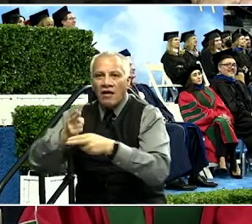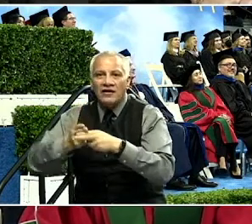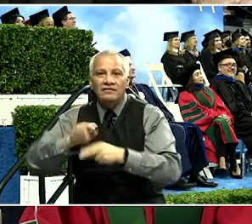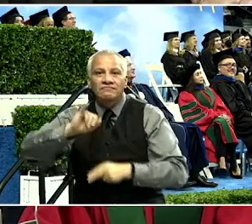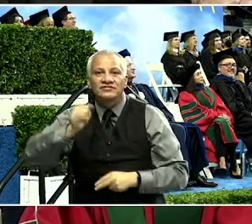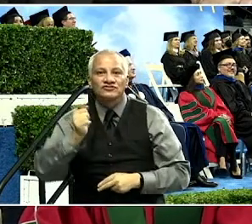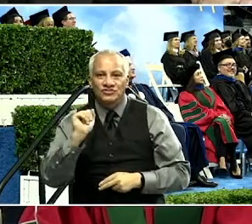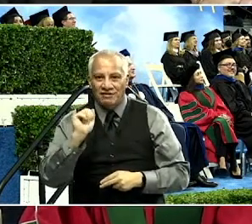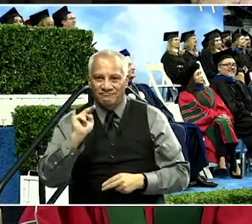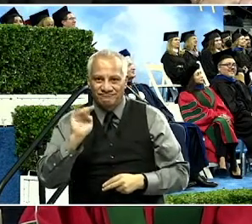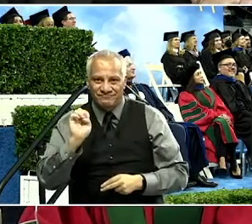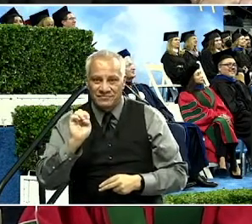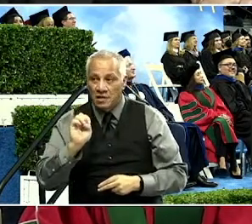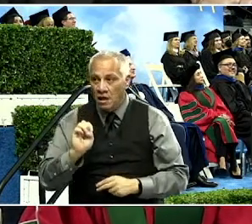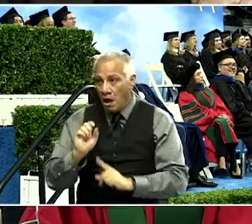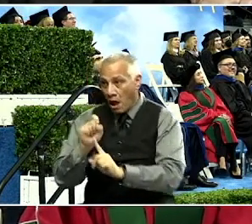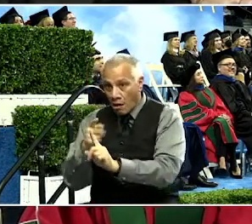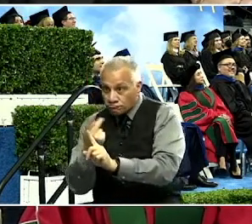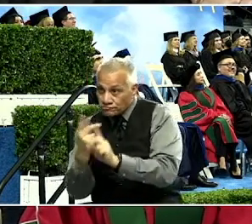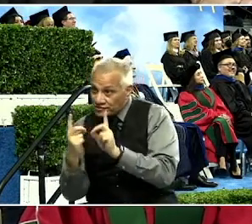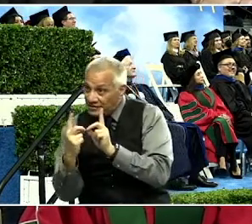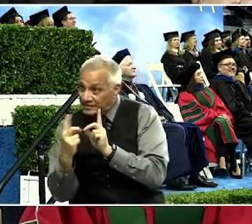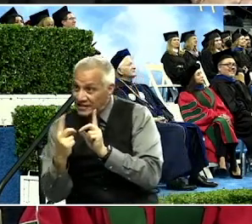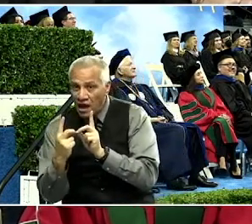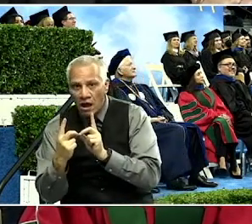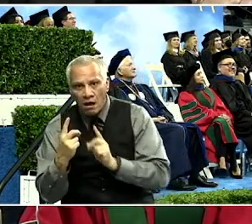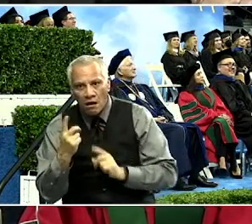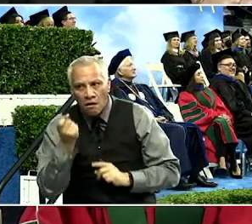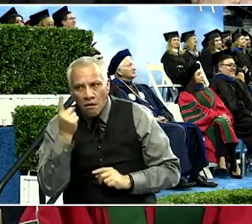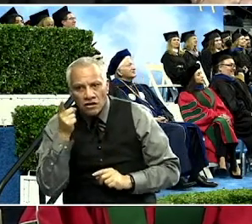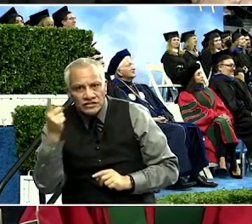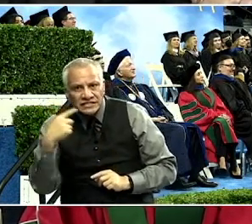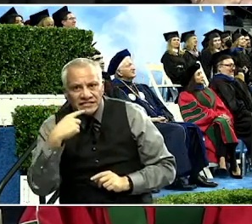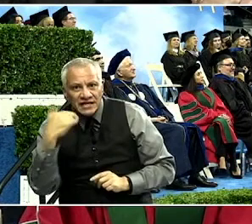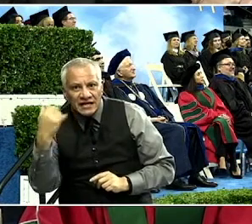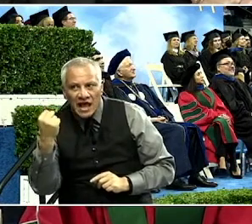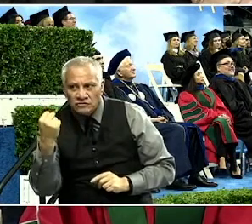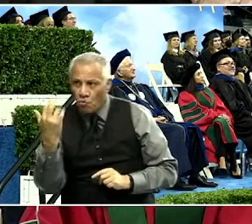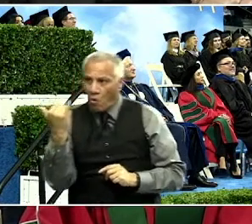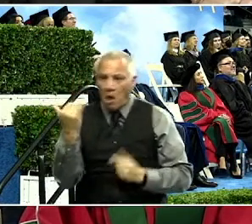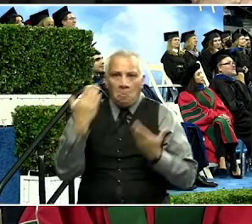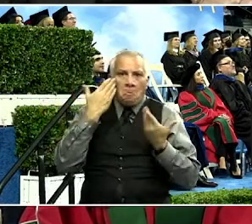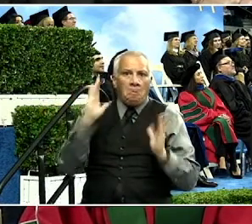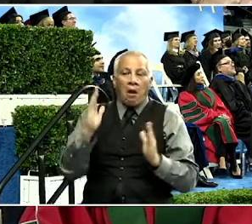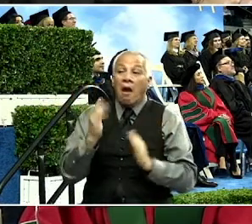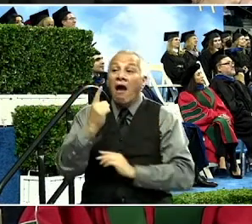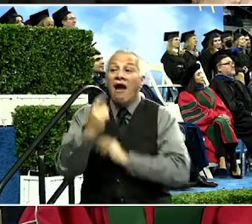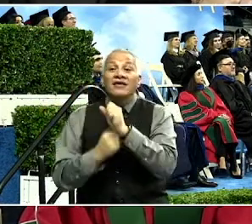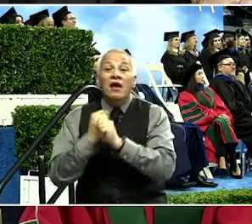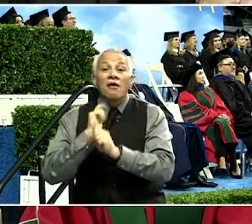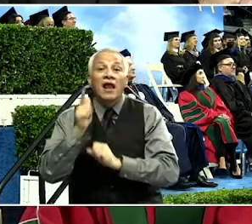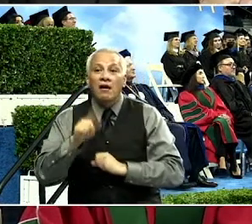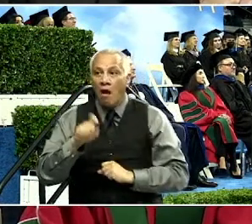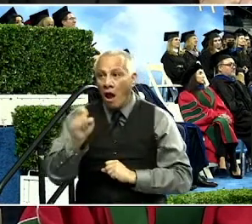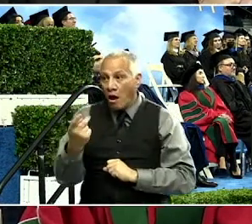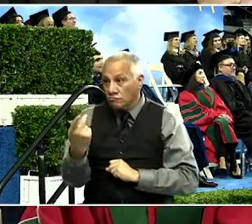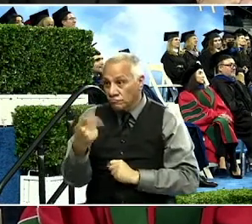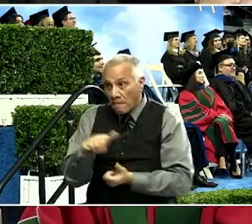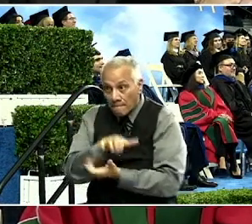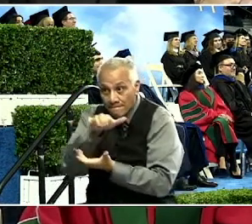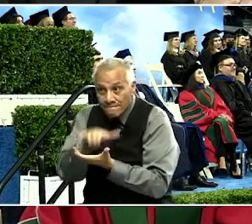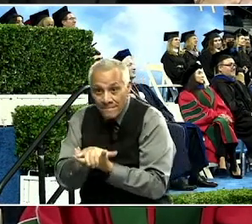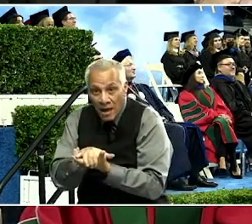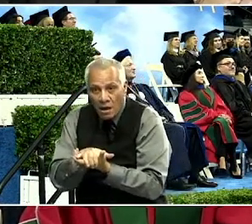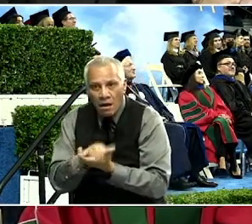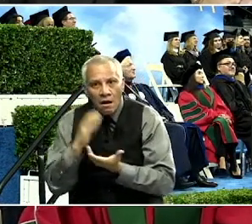Jay. I asked her out on a date, and for some reason, she said yes. Less than a year later, I asked Jay to marry me.